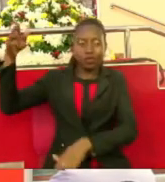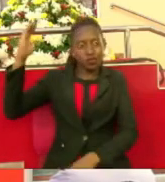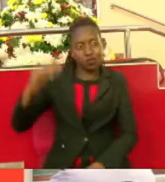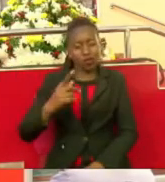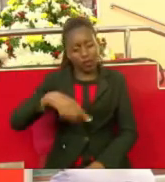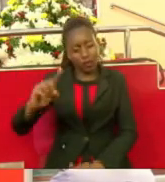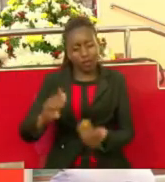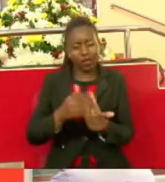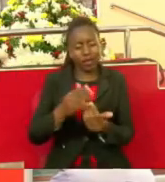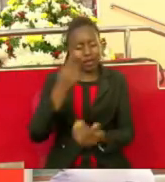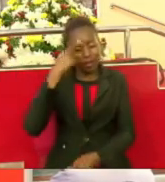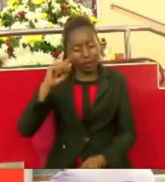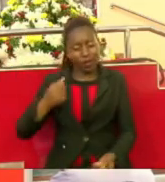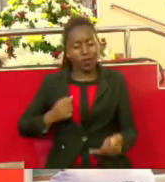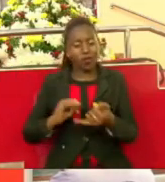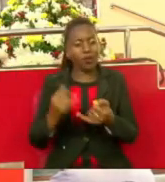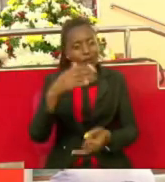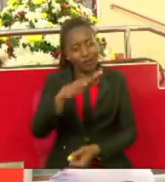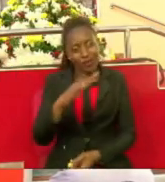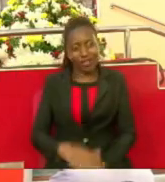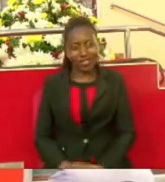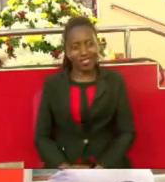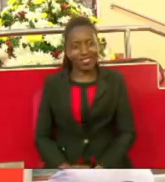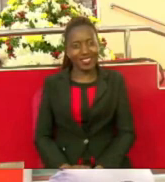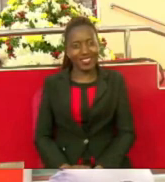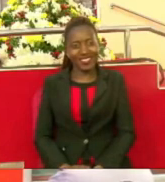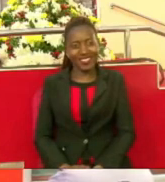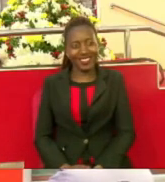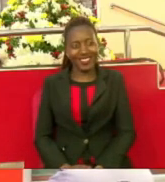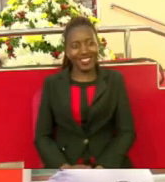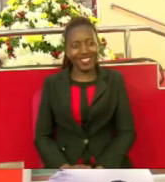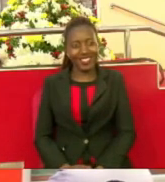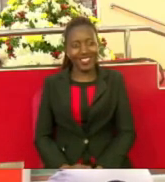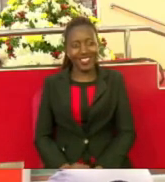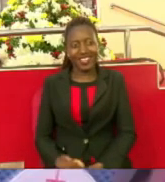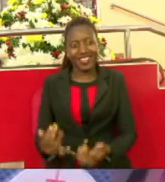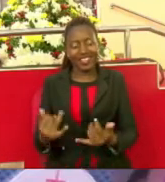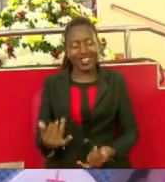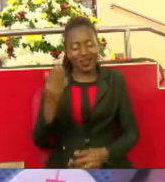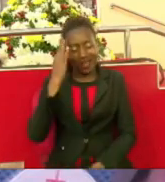So he was speaking how he realized how to first be a father.